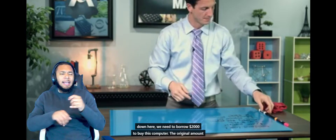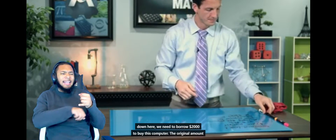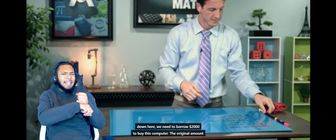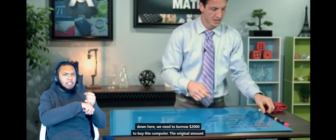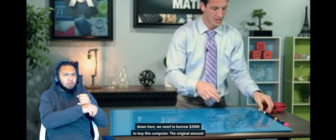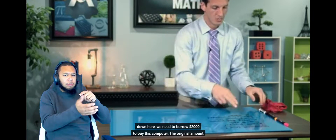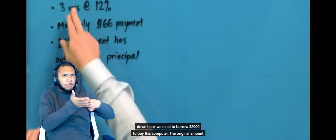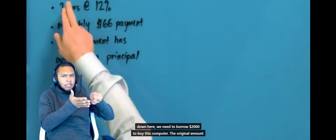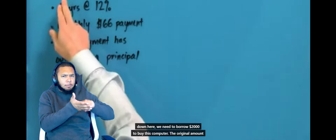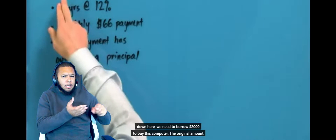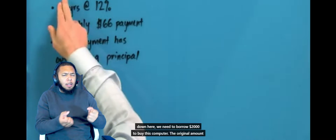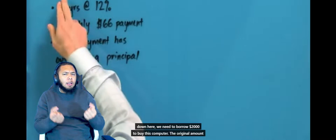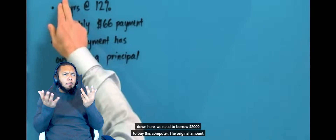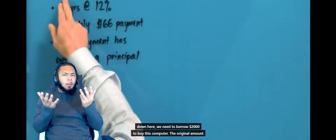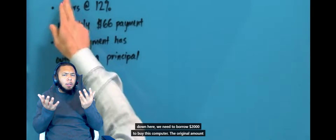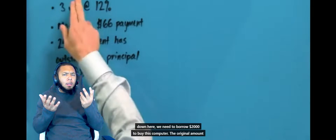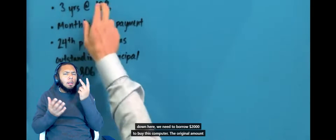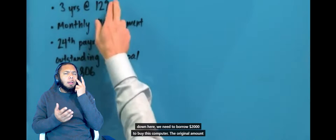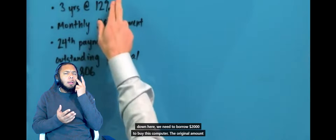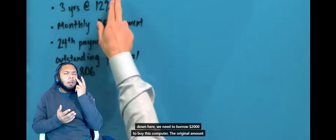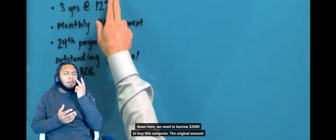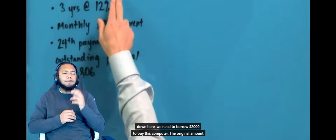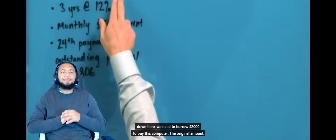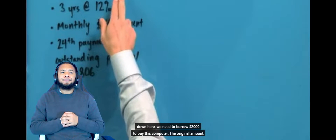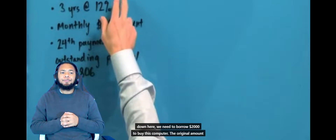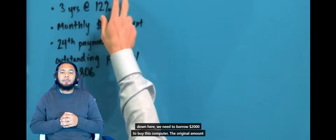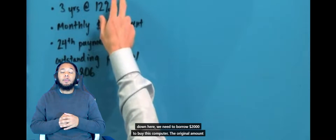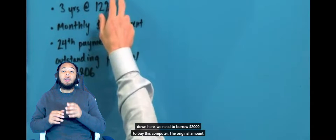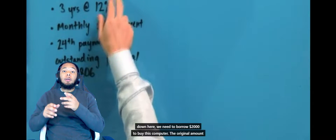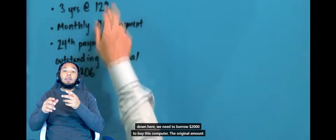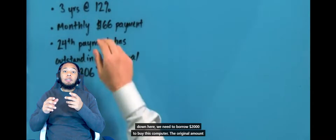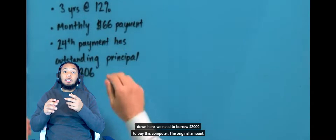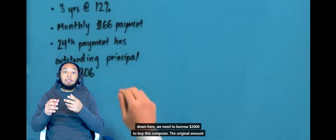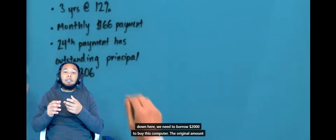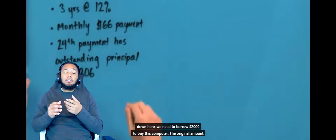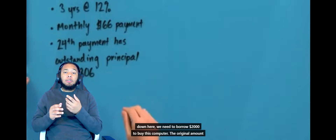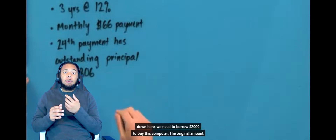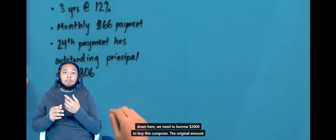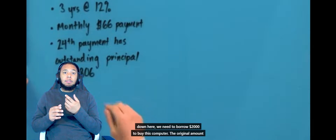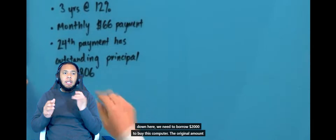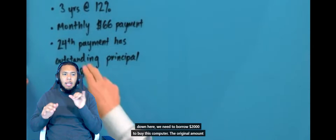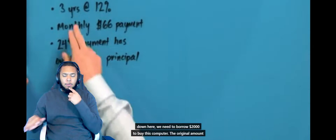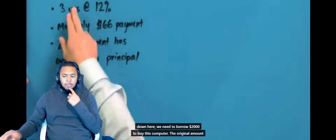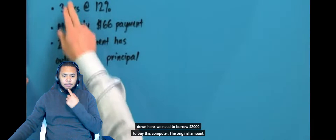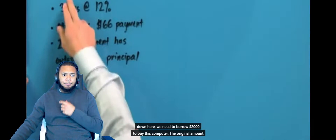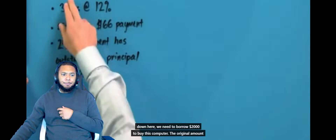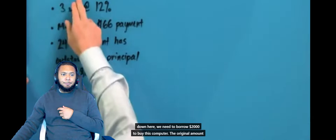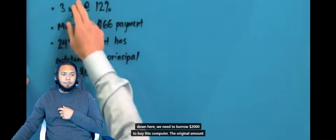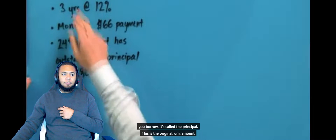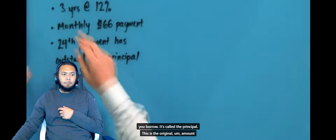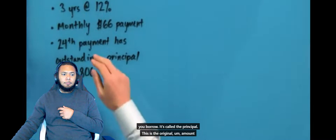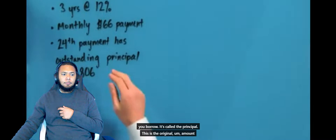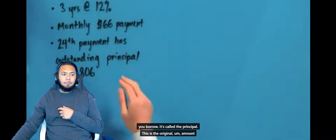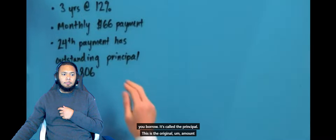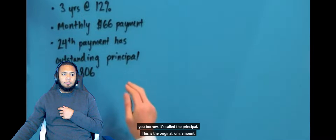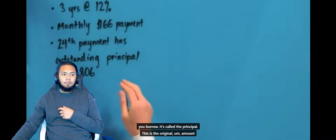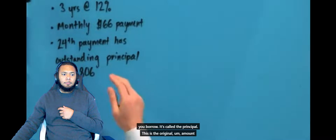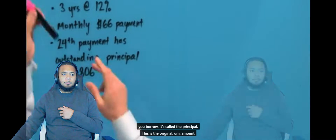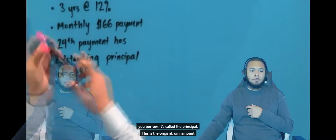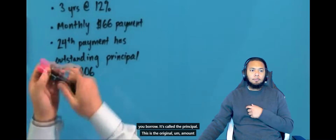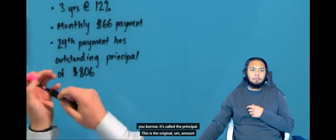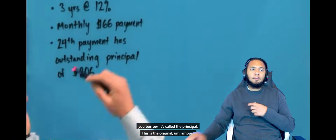down here, we need to borrow $2,000 to buy this computer. The original amount you